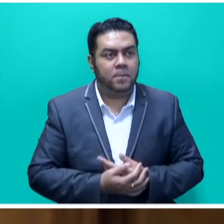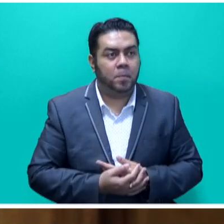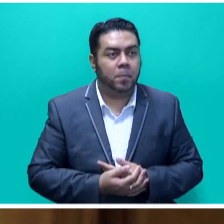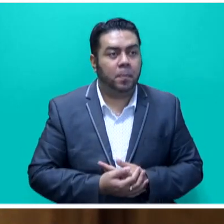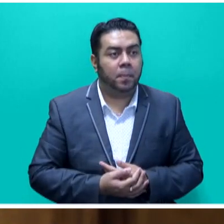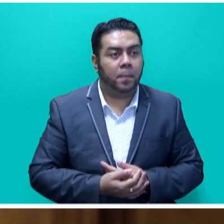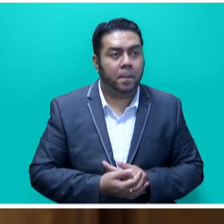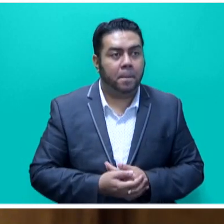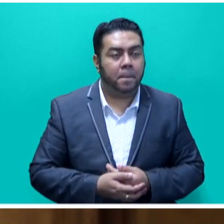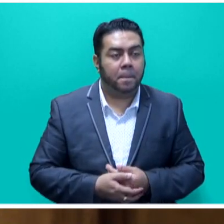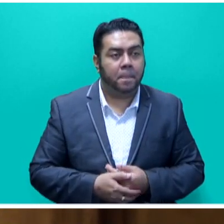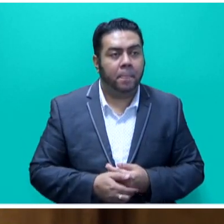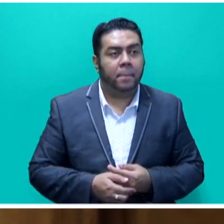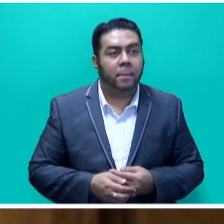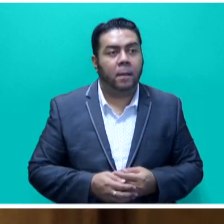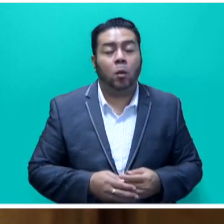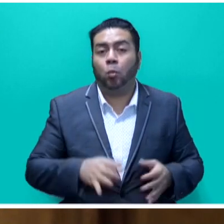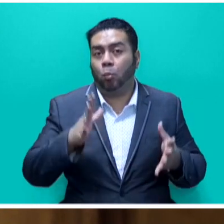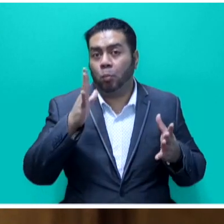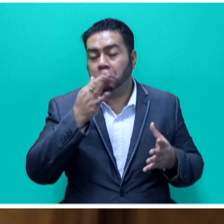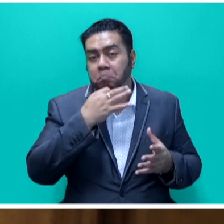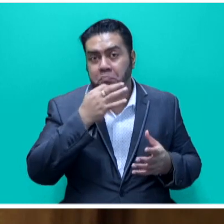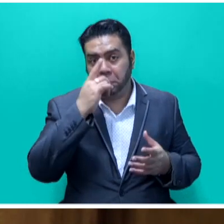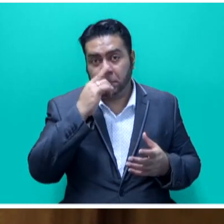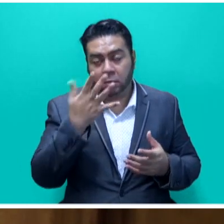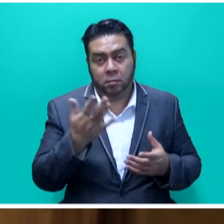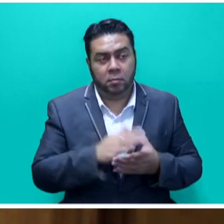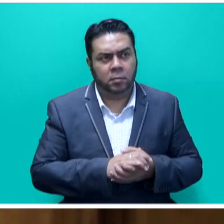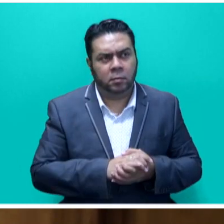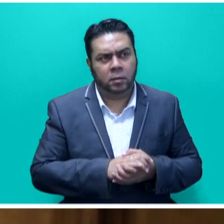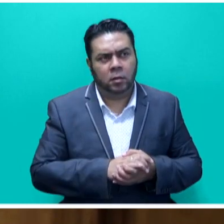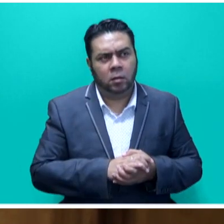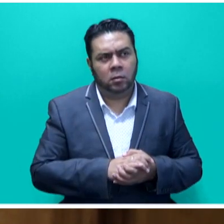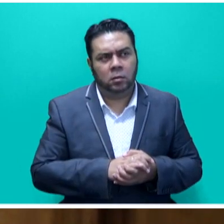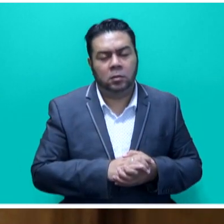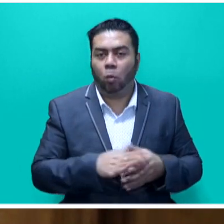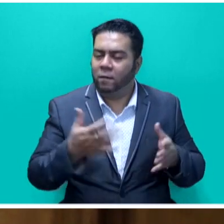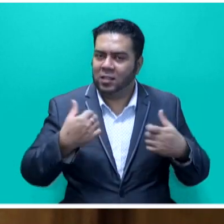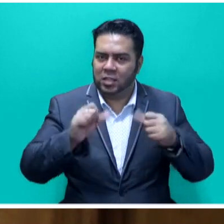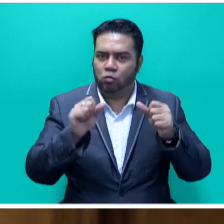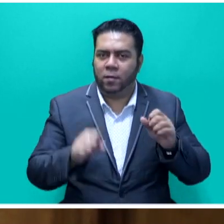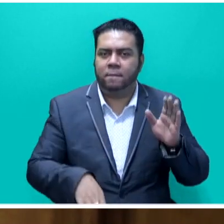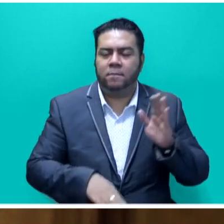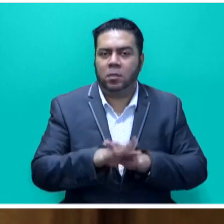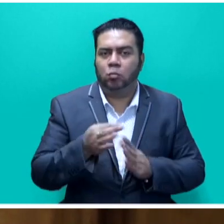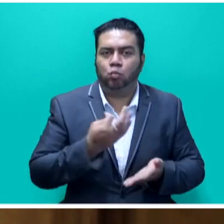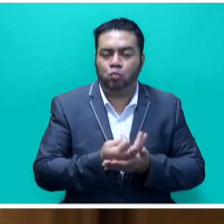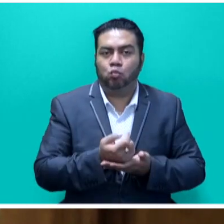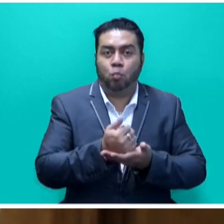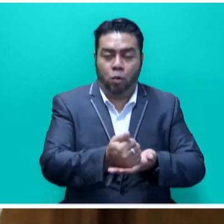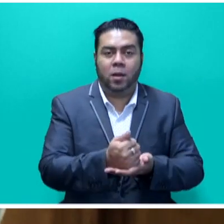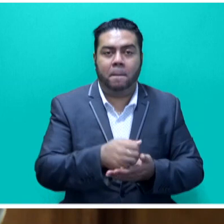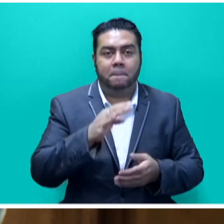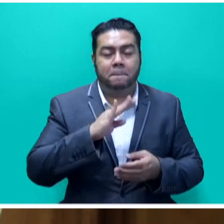vulnerable members of our society. Mr. Speaker, said my ministry through the REACH platform had successfully supported the Ministry of Health and Medical Services in